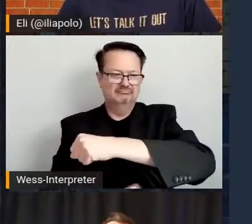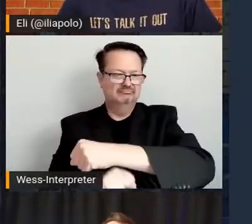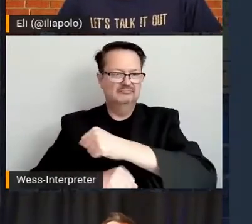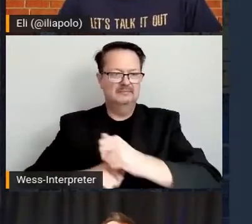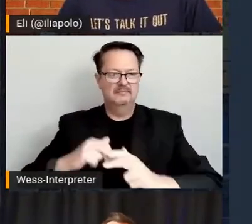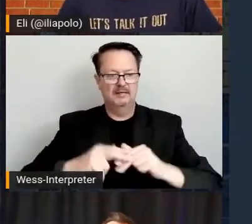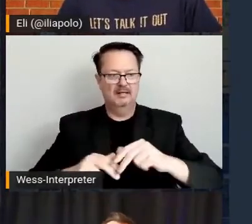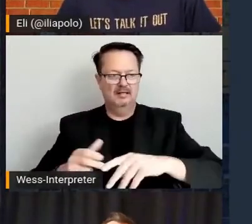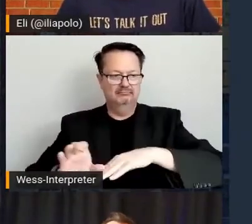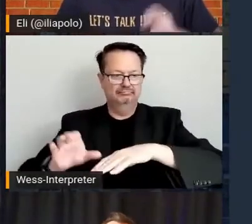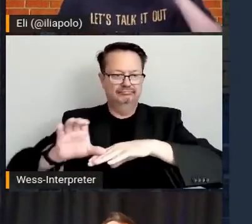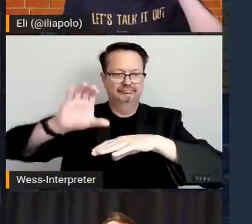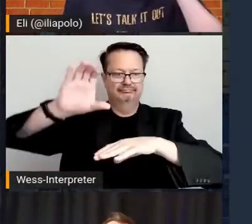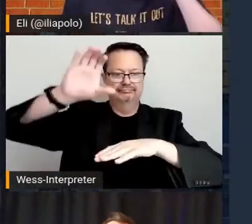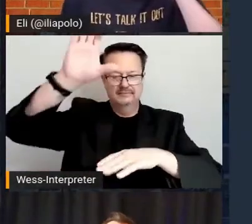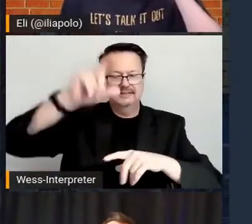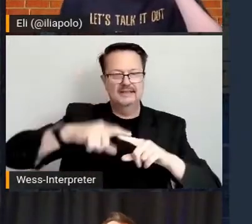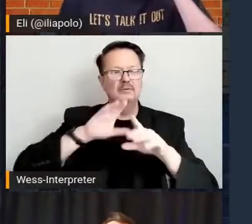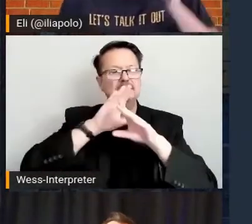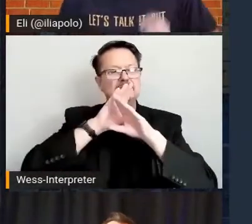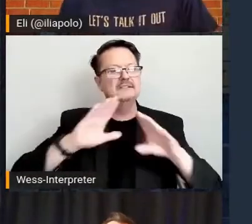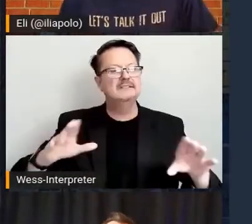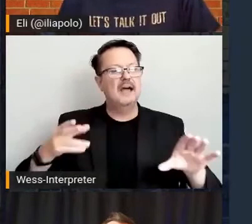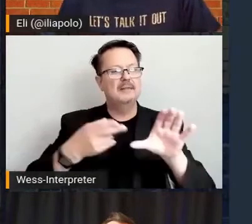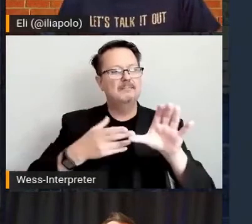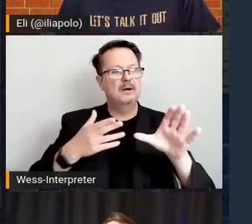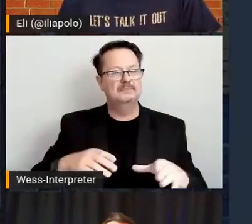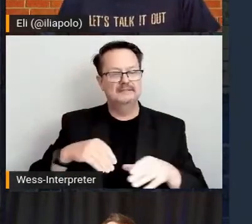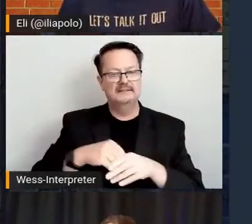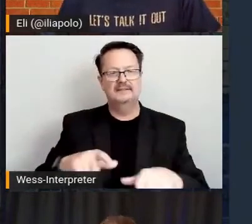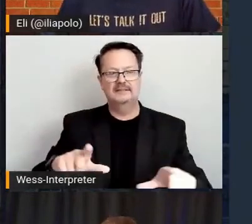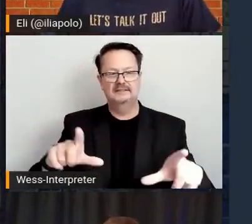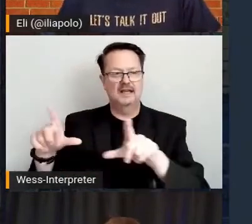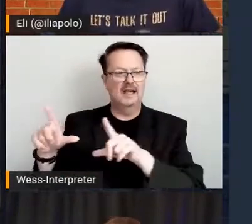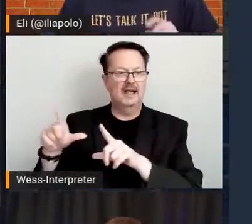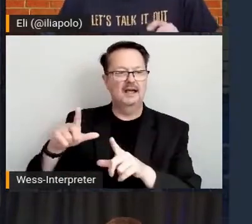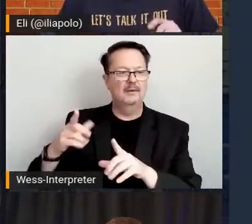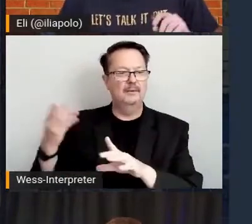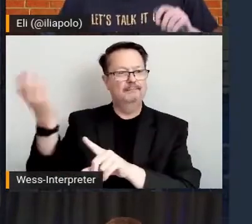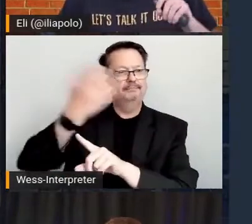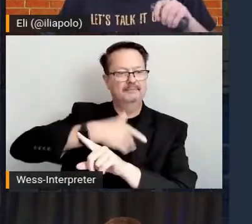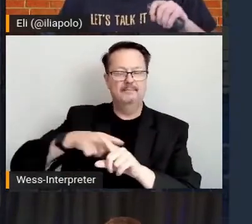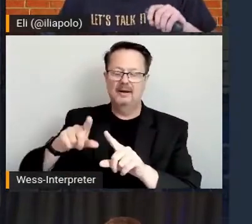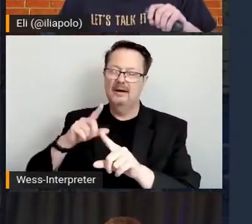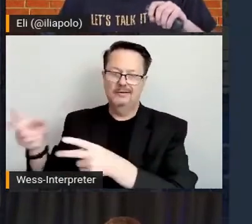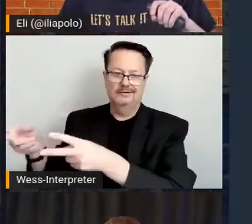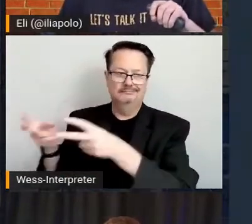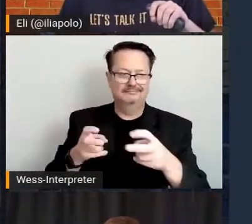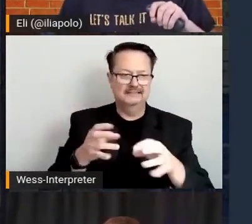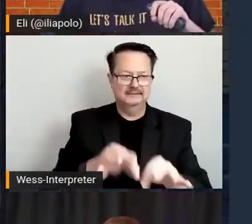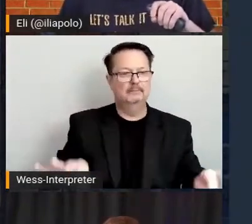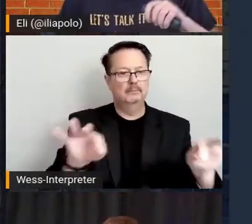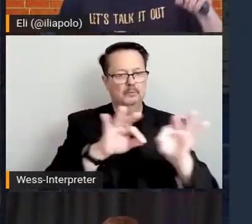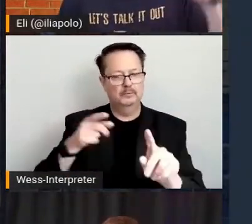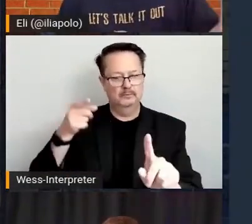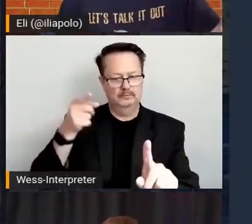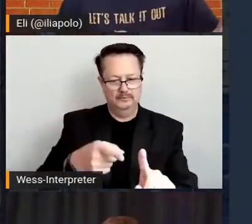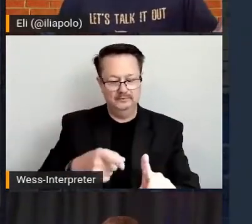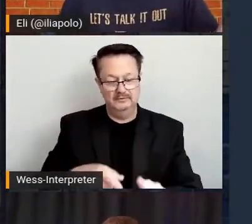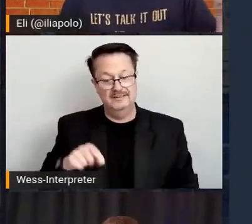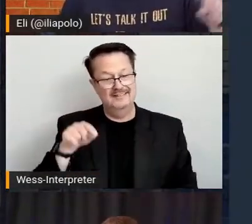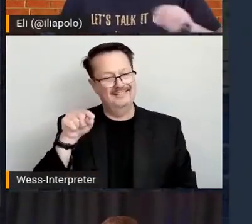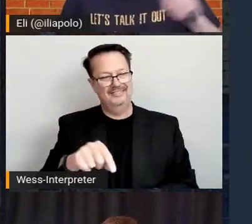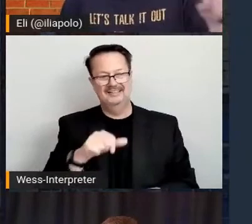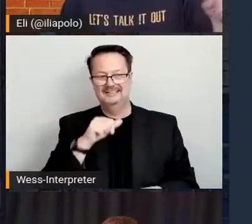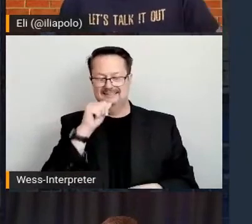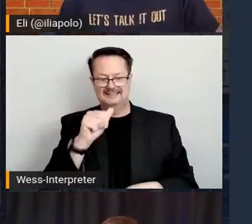was a silent participant in our slides, but it's actually very important. So this isn't the generated code